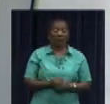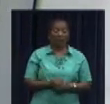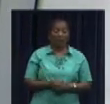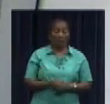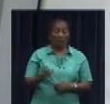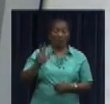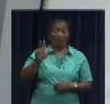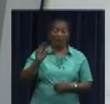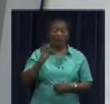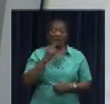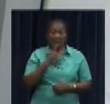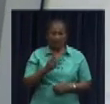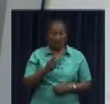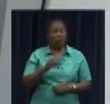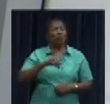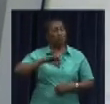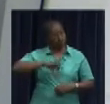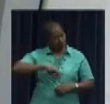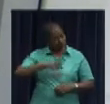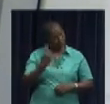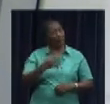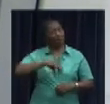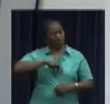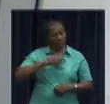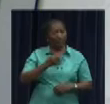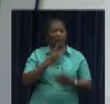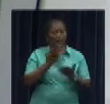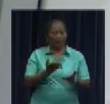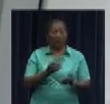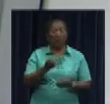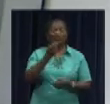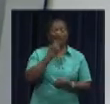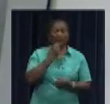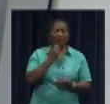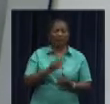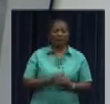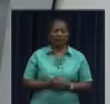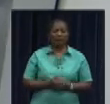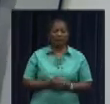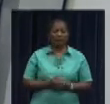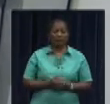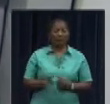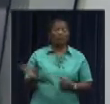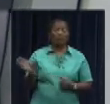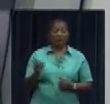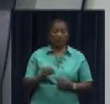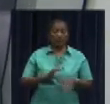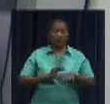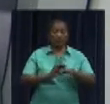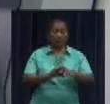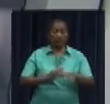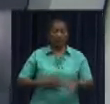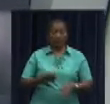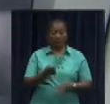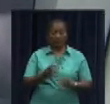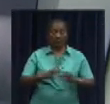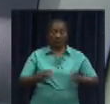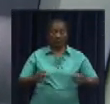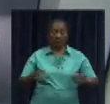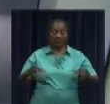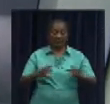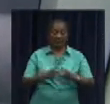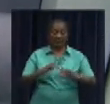carta. White said that there are more benefits than complaints. The management of the